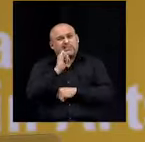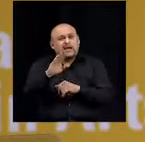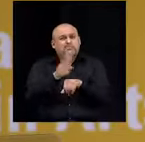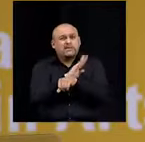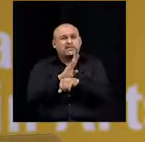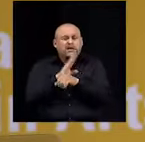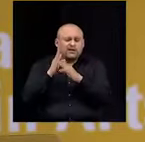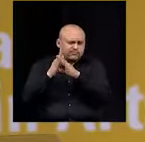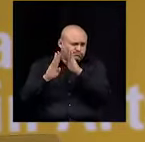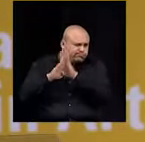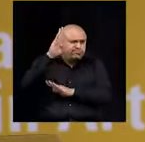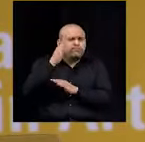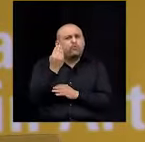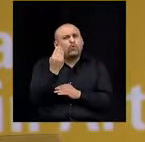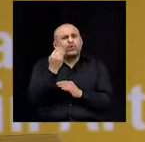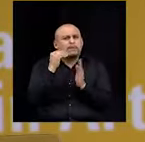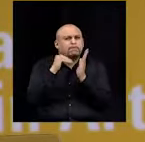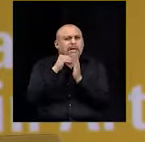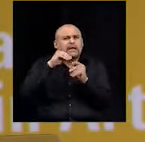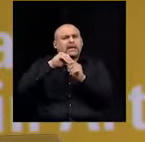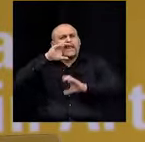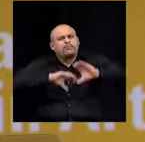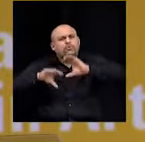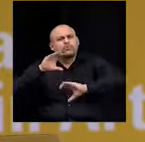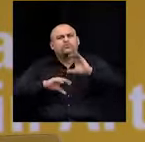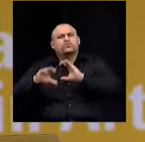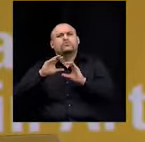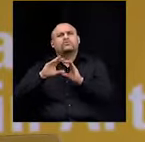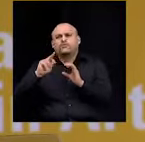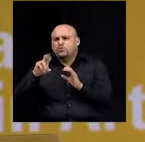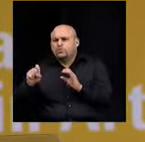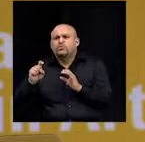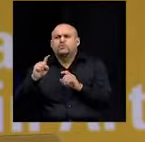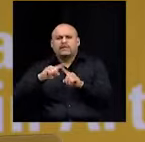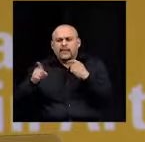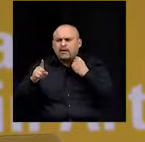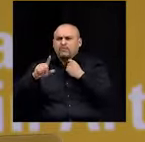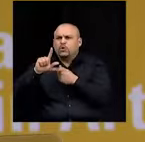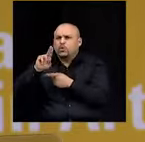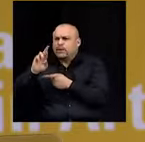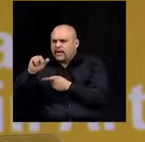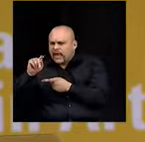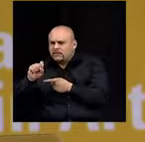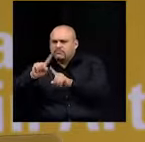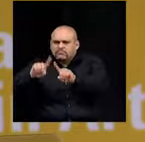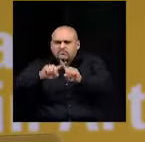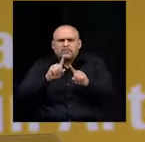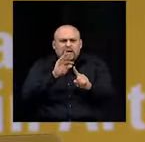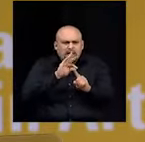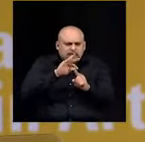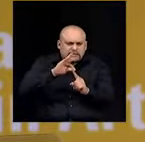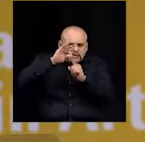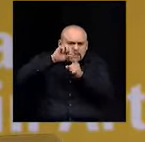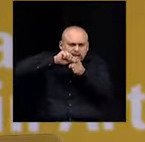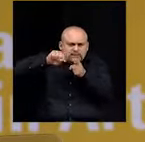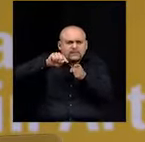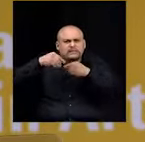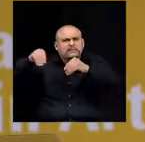exceeds 14 million in chemicals, fuels, synthetic lubricant, and specialty chemical